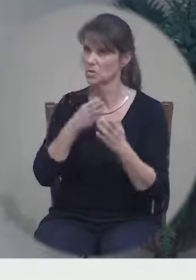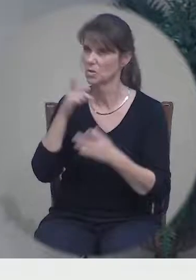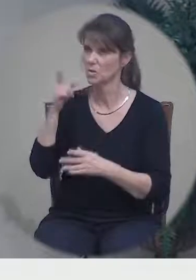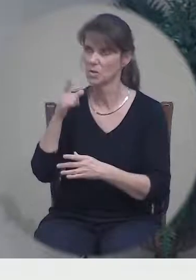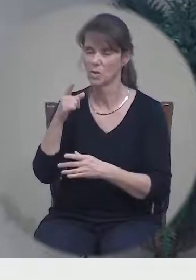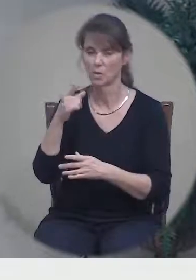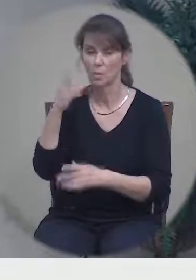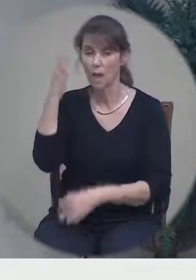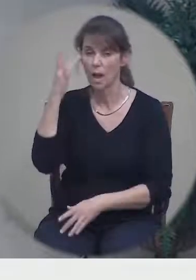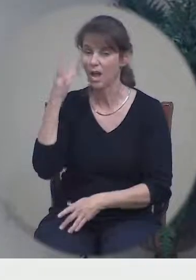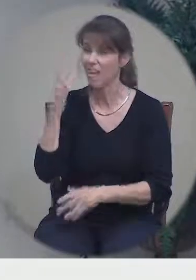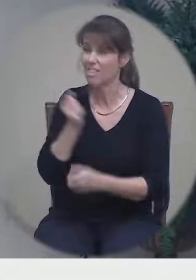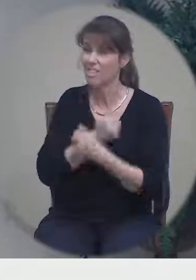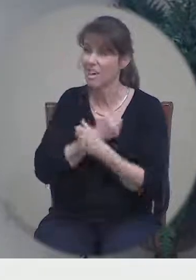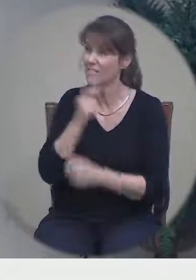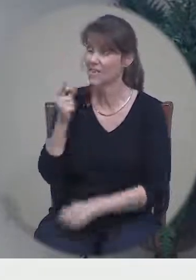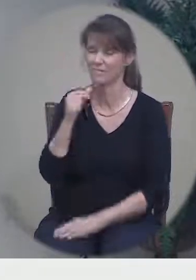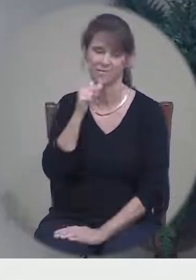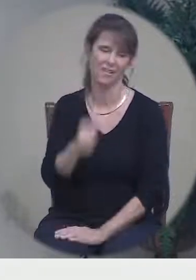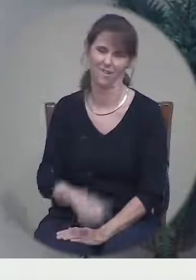them. And